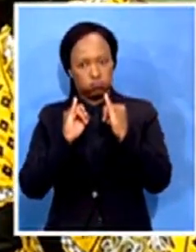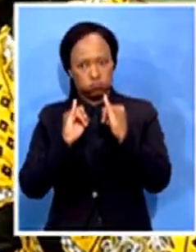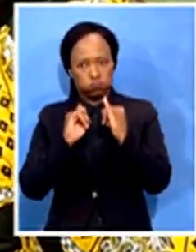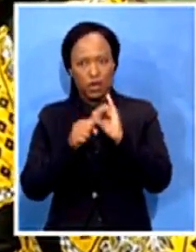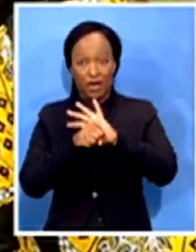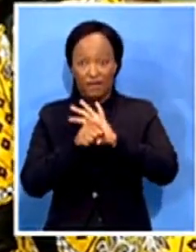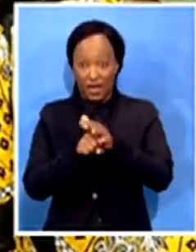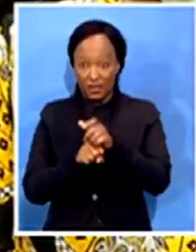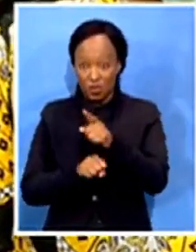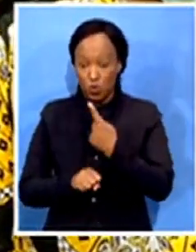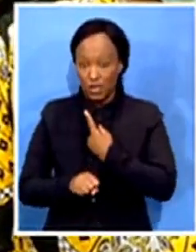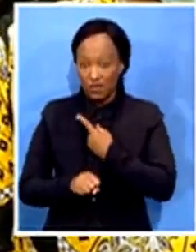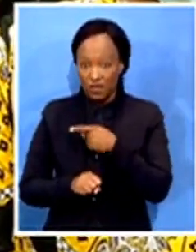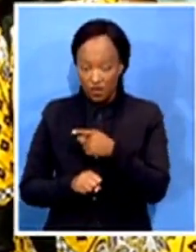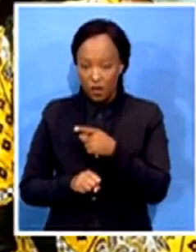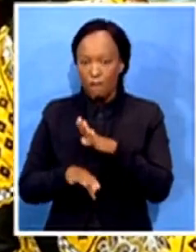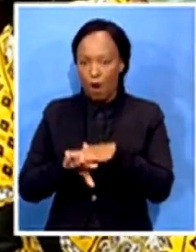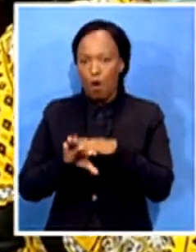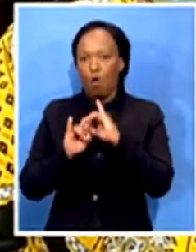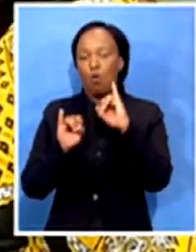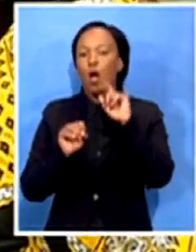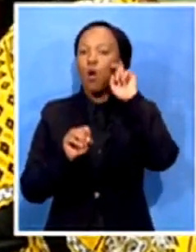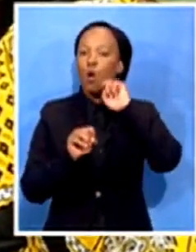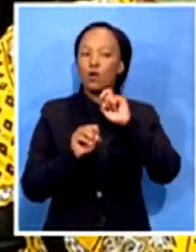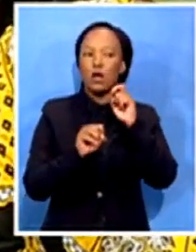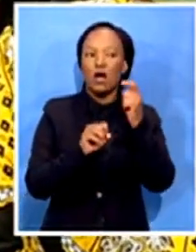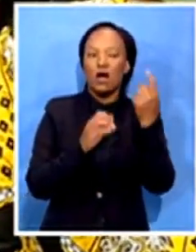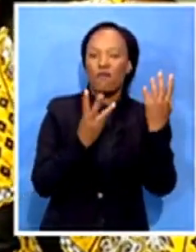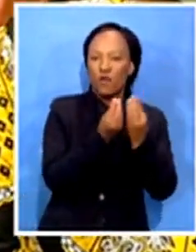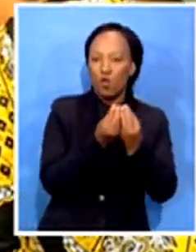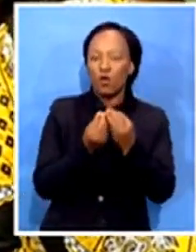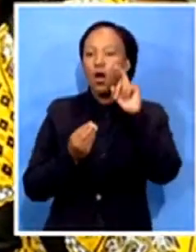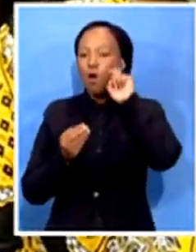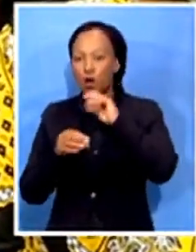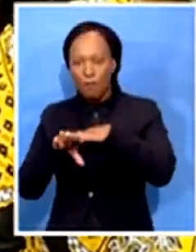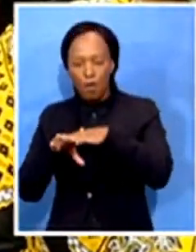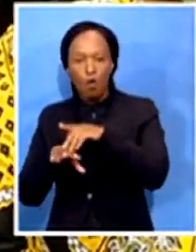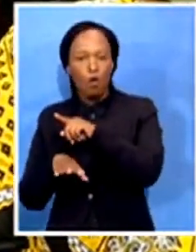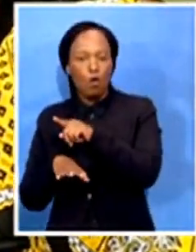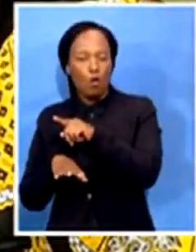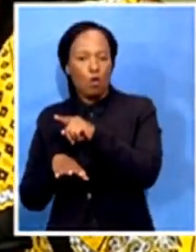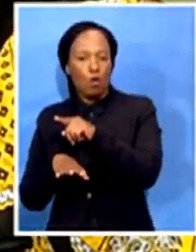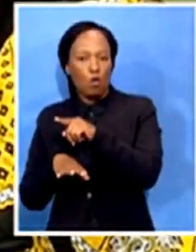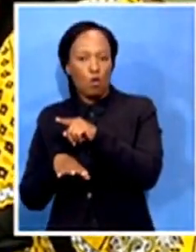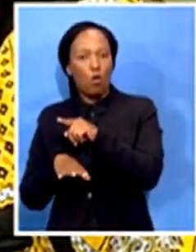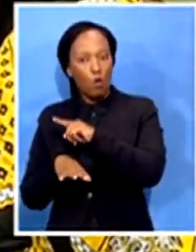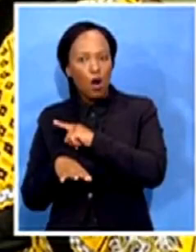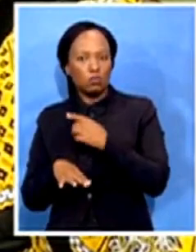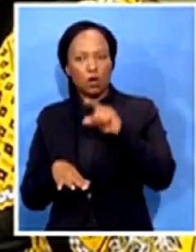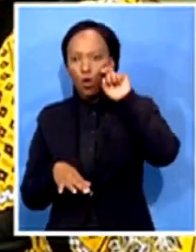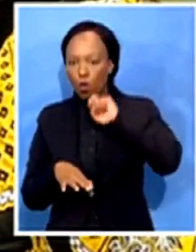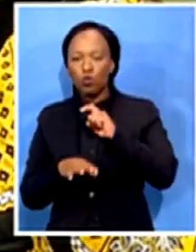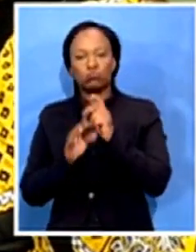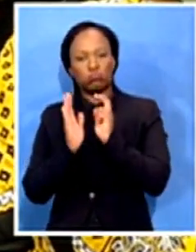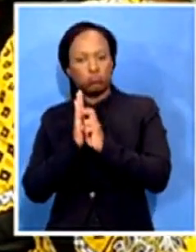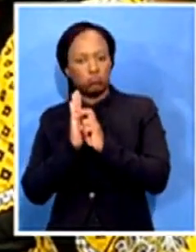the older people. I think older people are now accustomed to the regulations and the controls that are there,